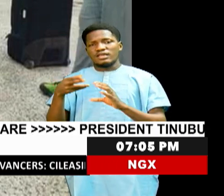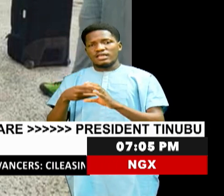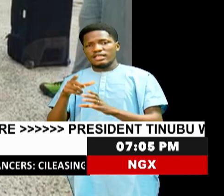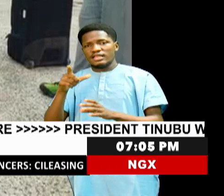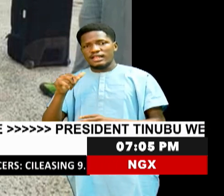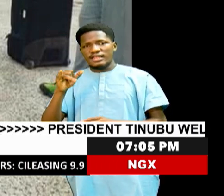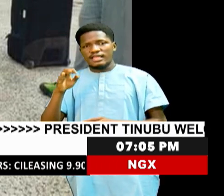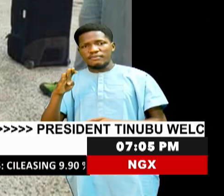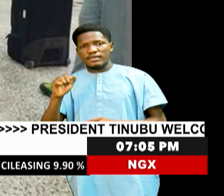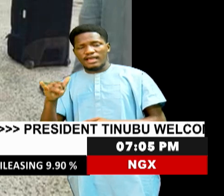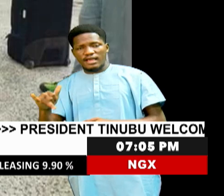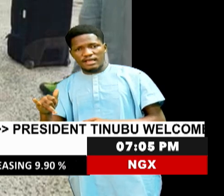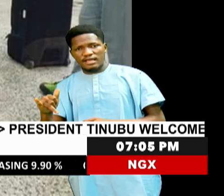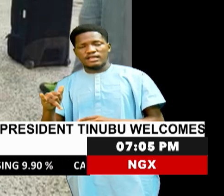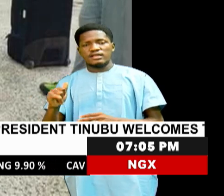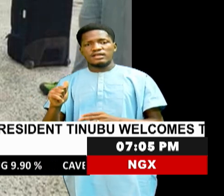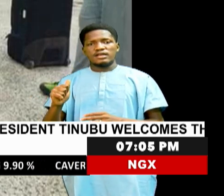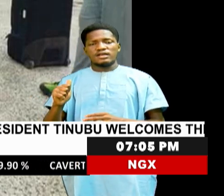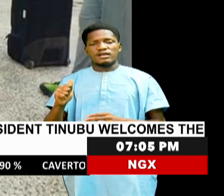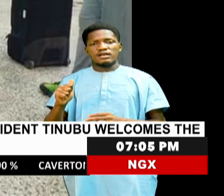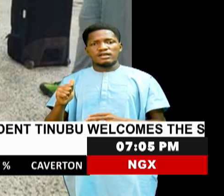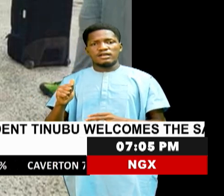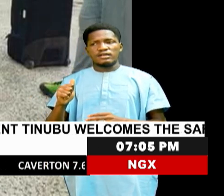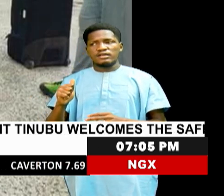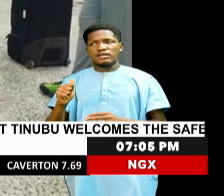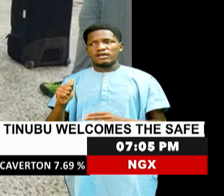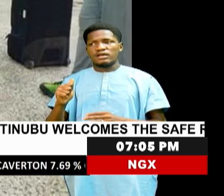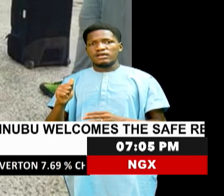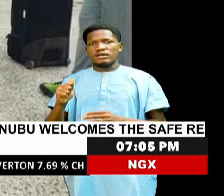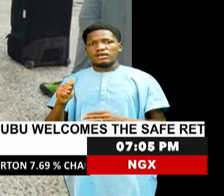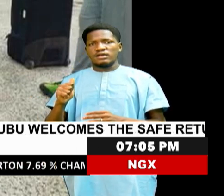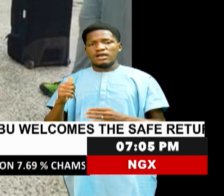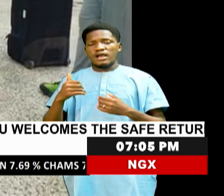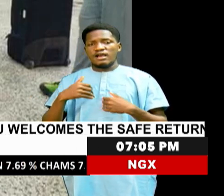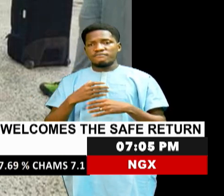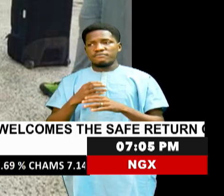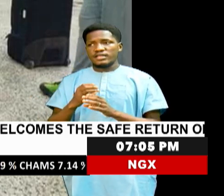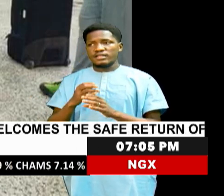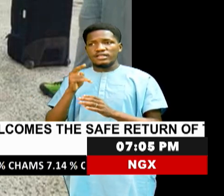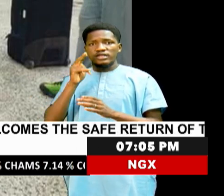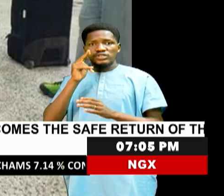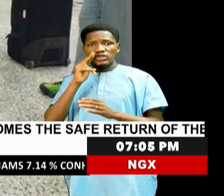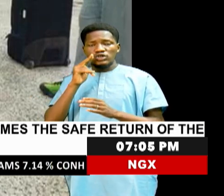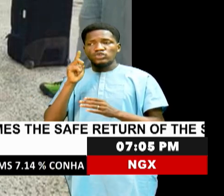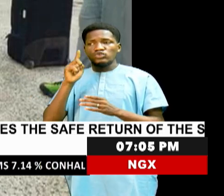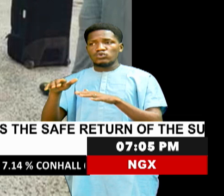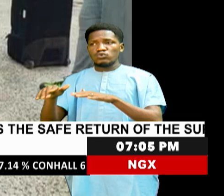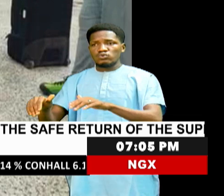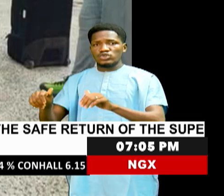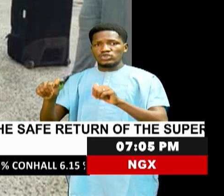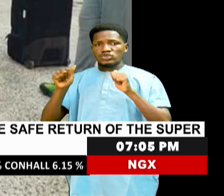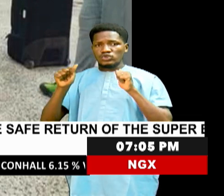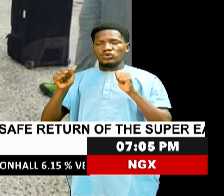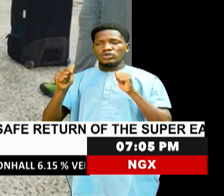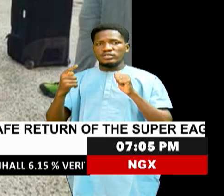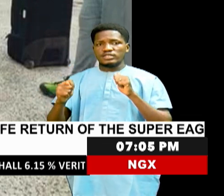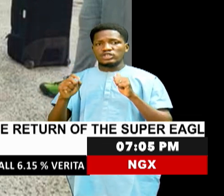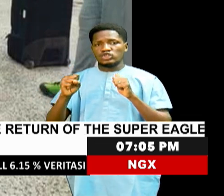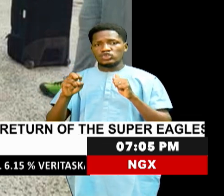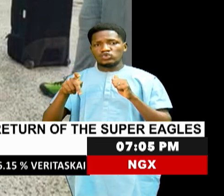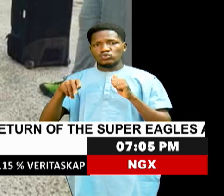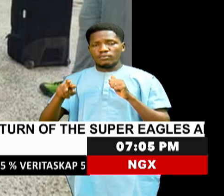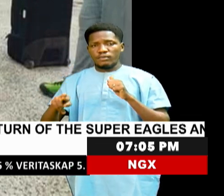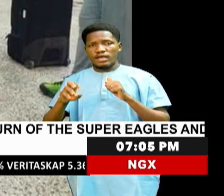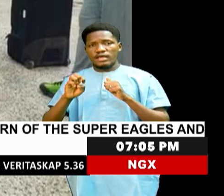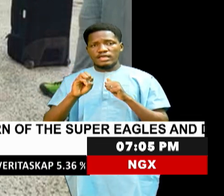Libyan authorities prompted the Nigerian Football Federation to withdraw the Super Eagles from the scheduled match on Tuesday. President